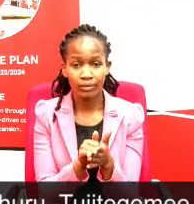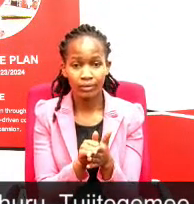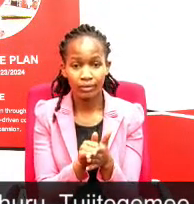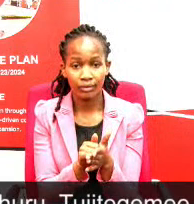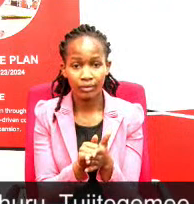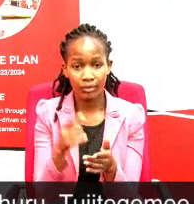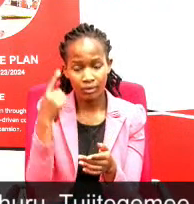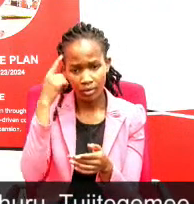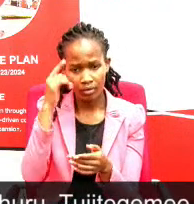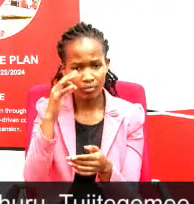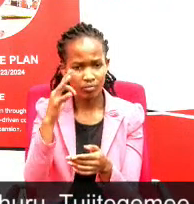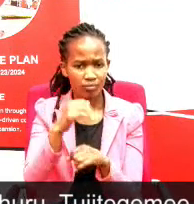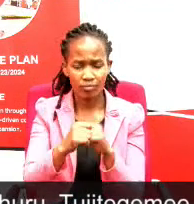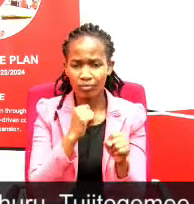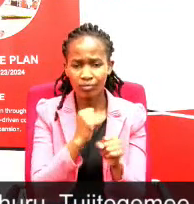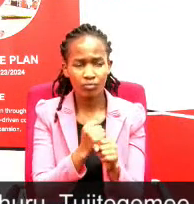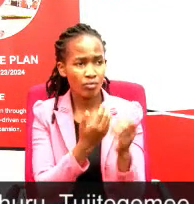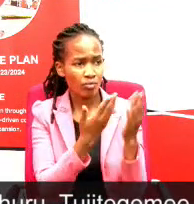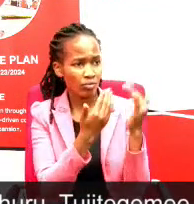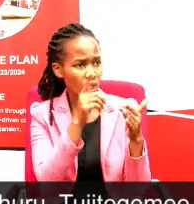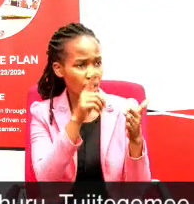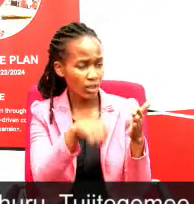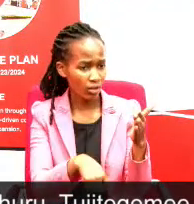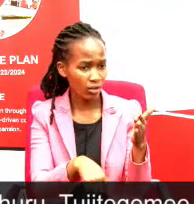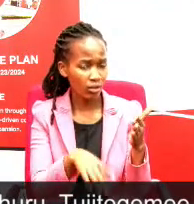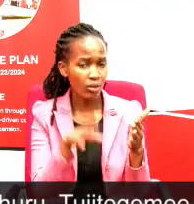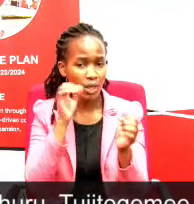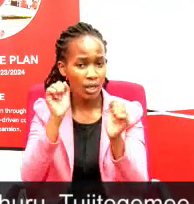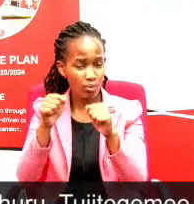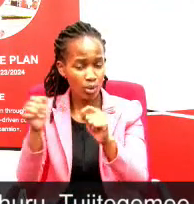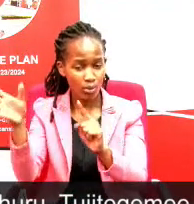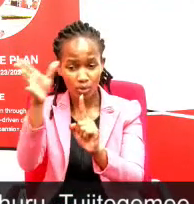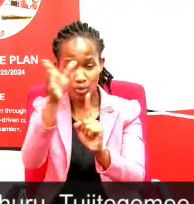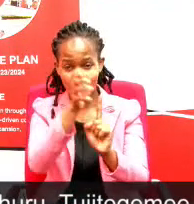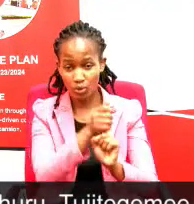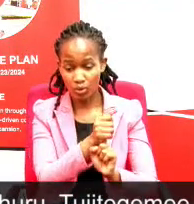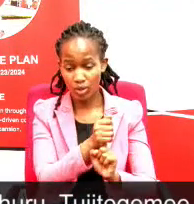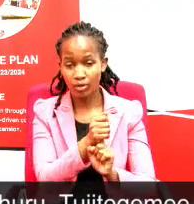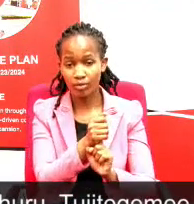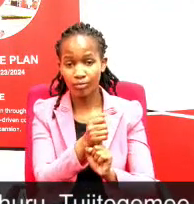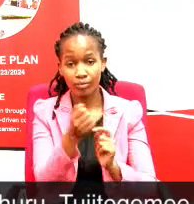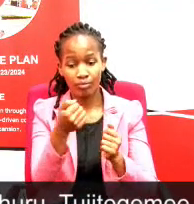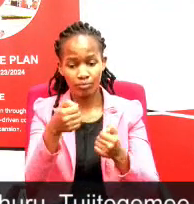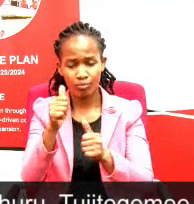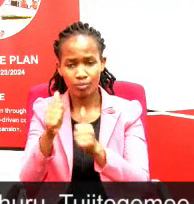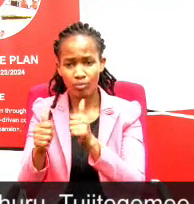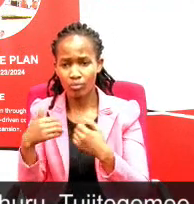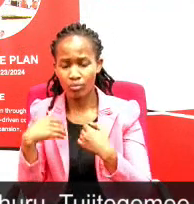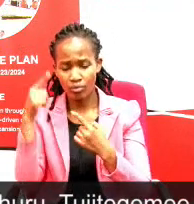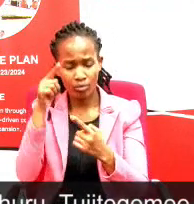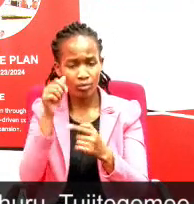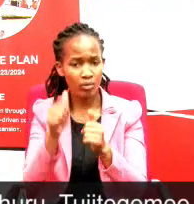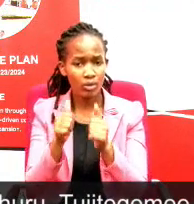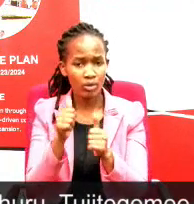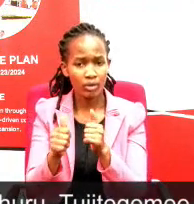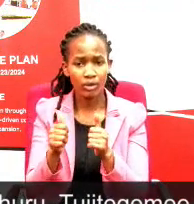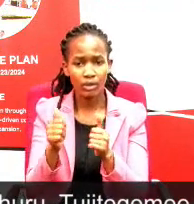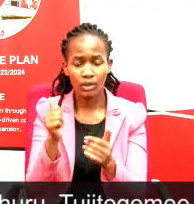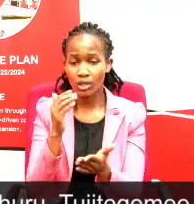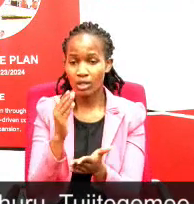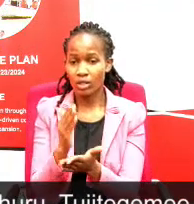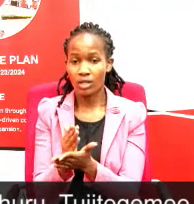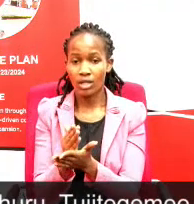over the 3 years, the expectation is that to be able to achieve the strategies, the goals, and the objectives that I just